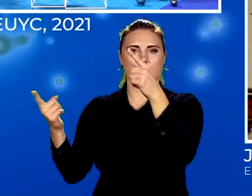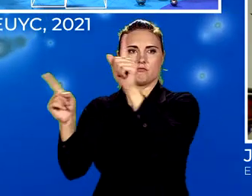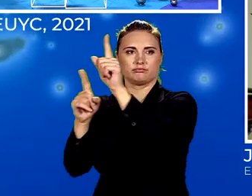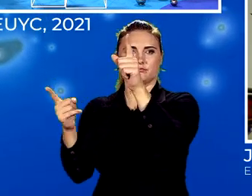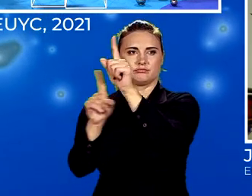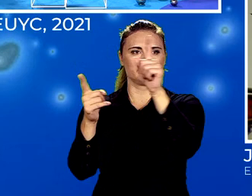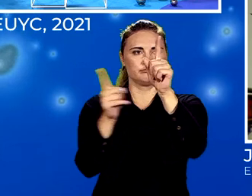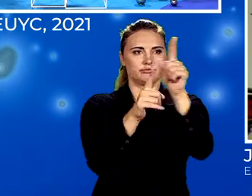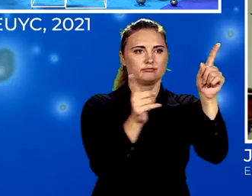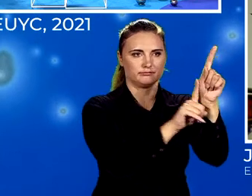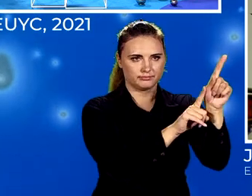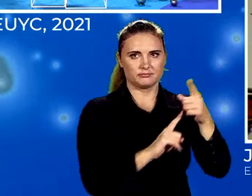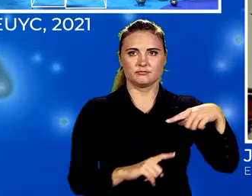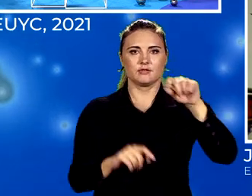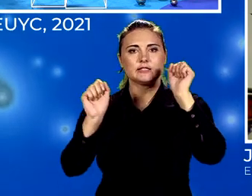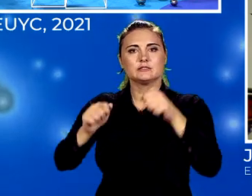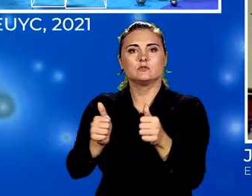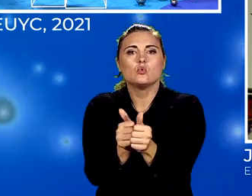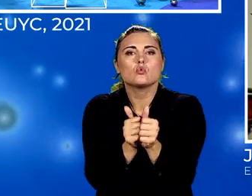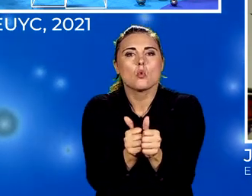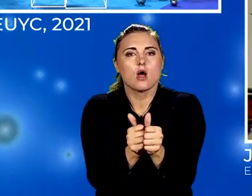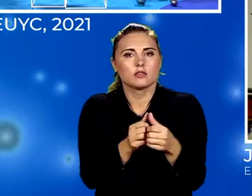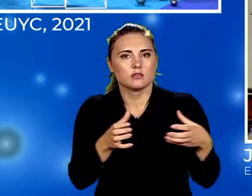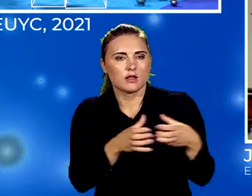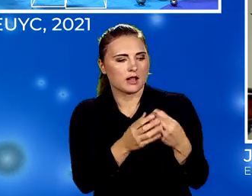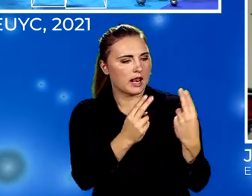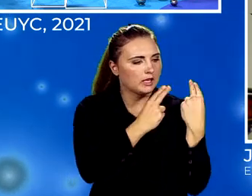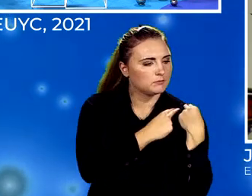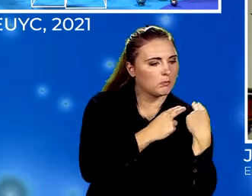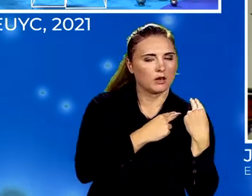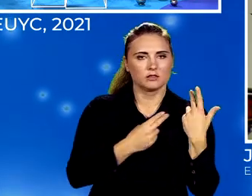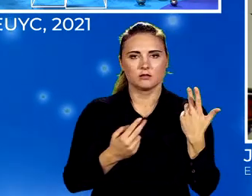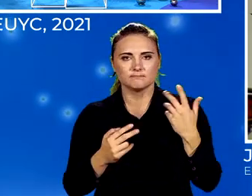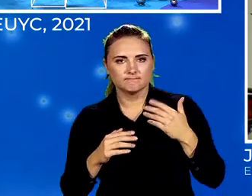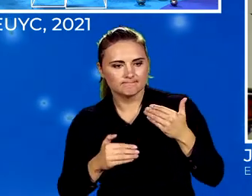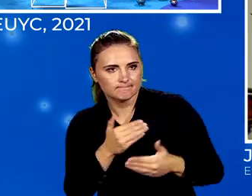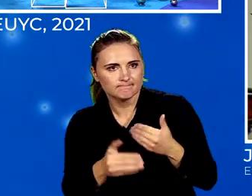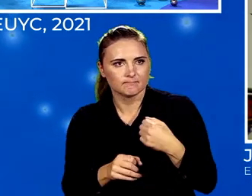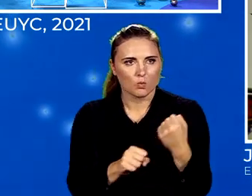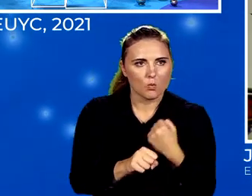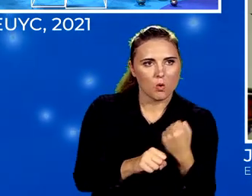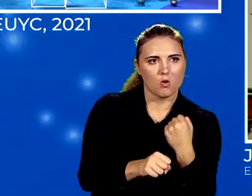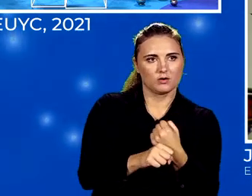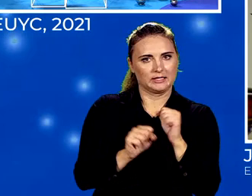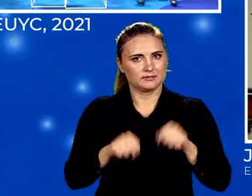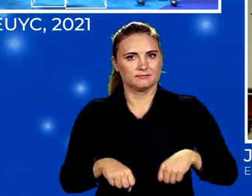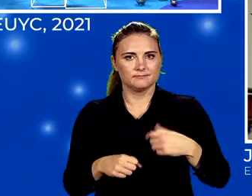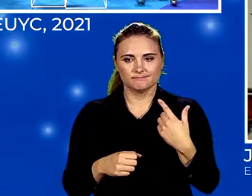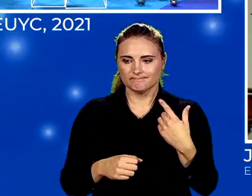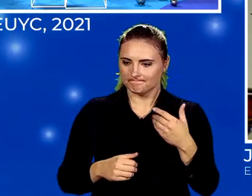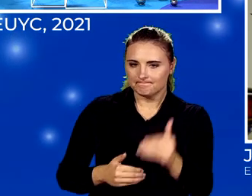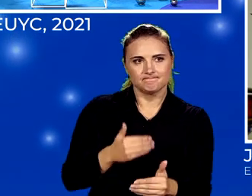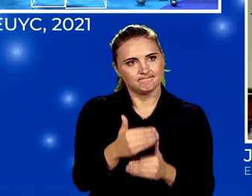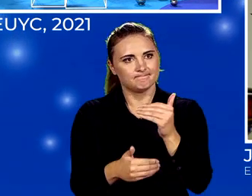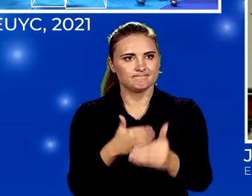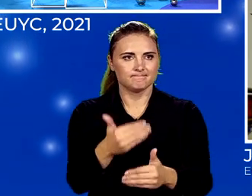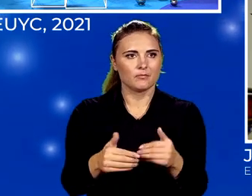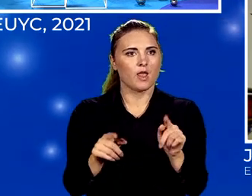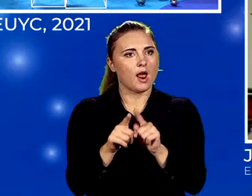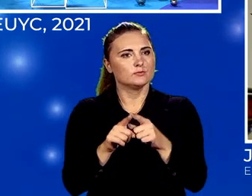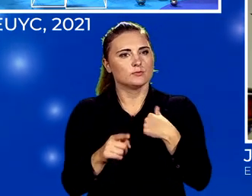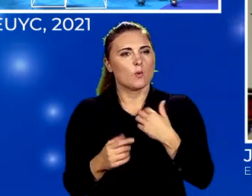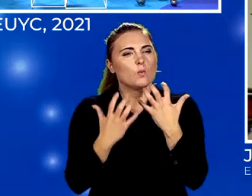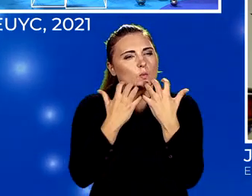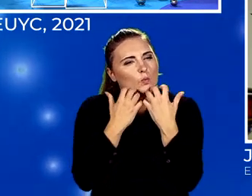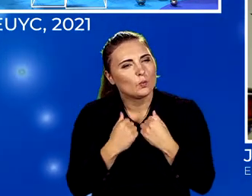make decisions. And 10 seconds, I would like to also let you know that we will take a decision on a possible future